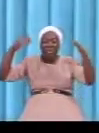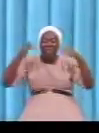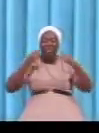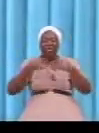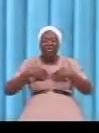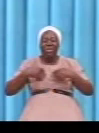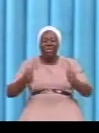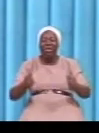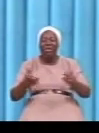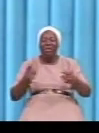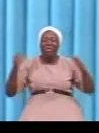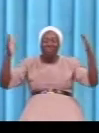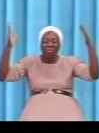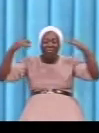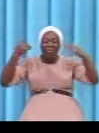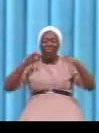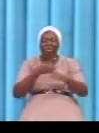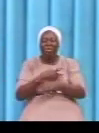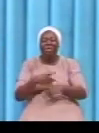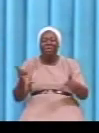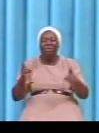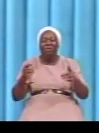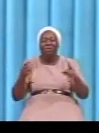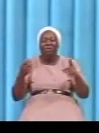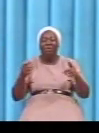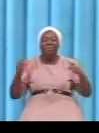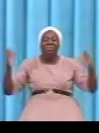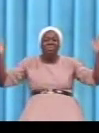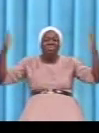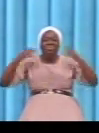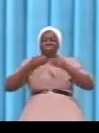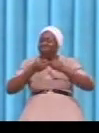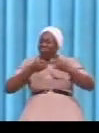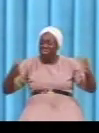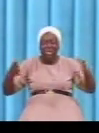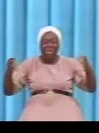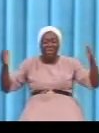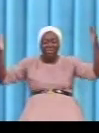The rain of deliverance. Torrential downpour tonight.